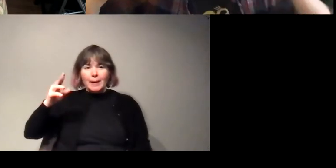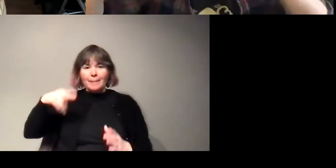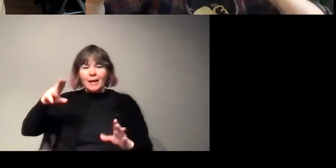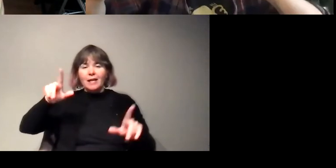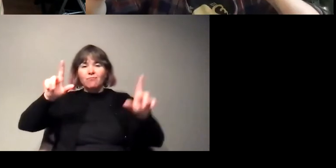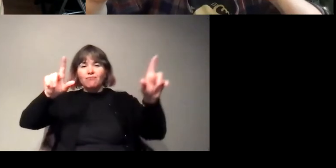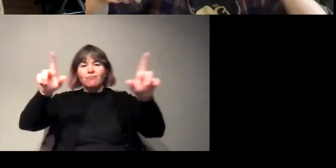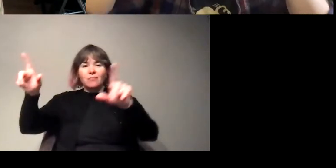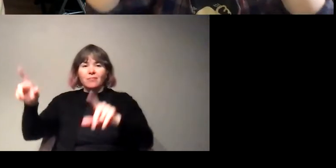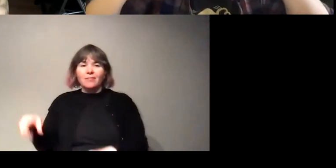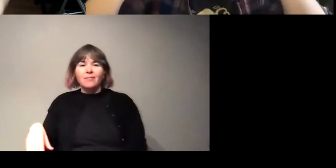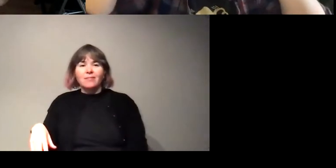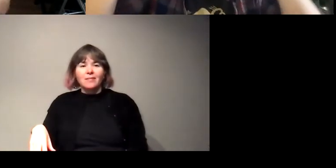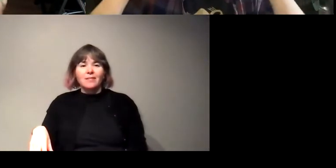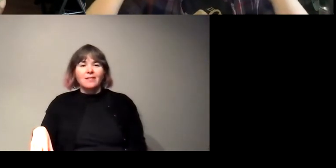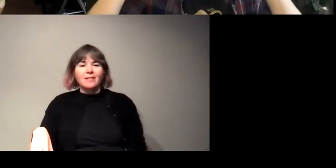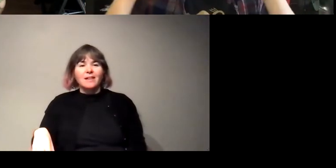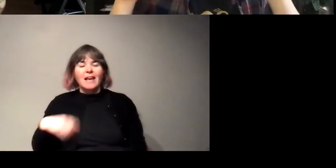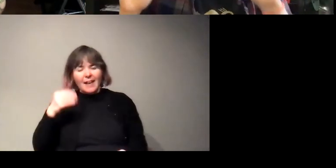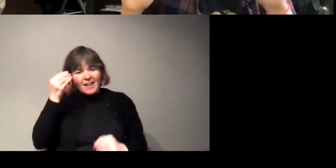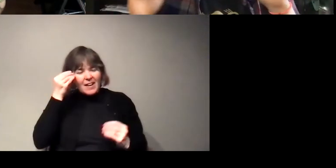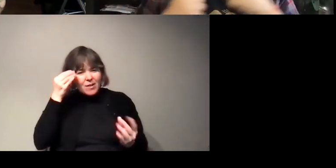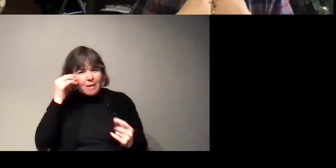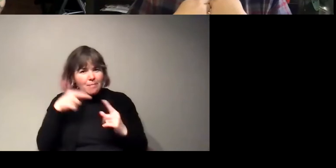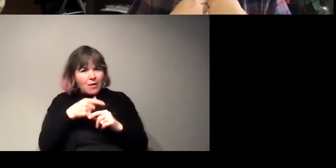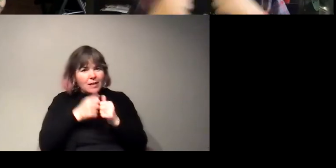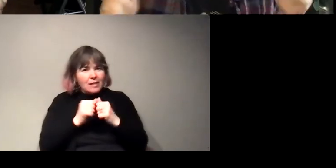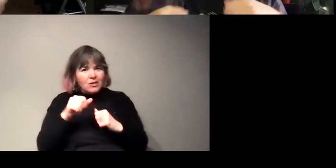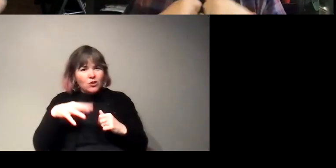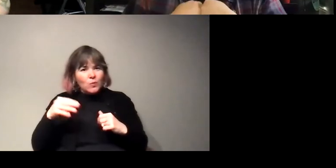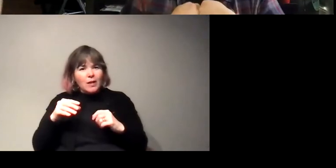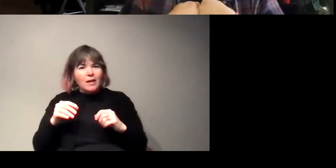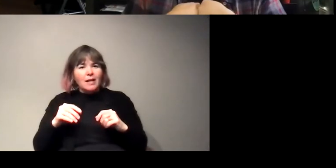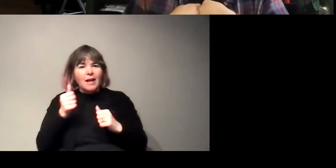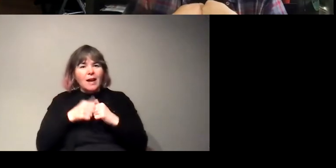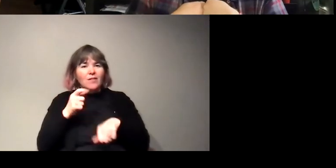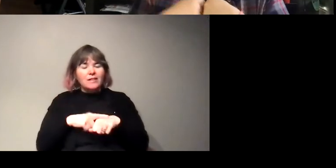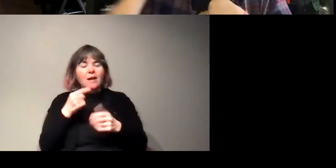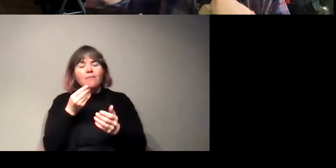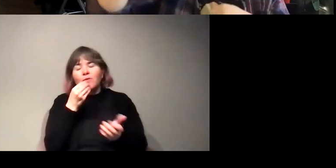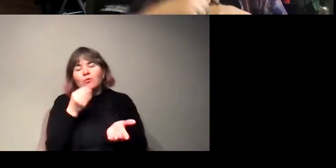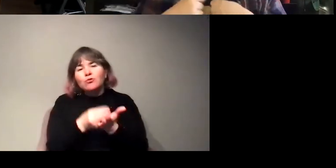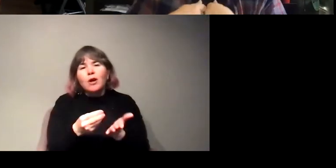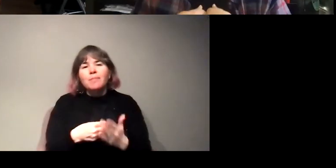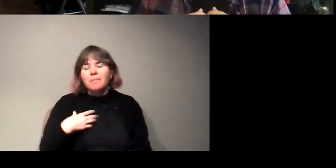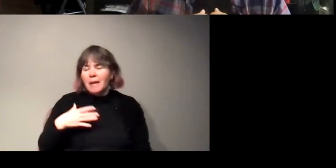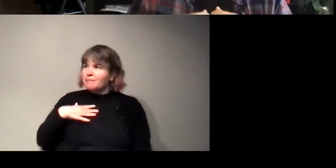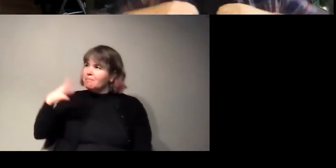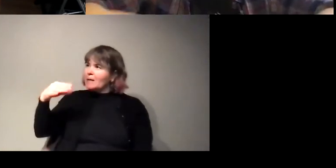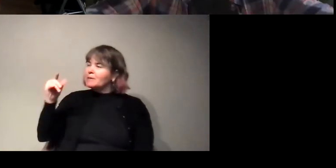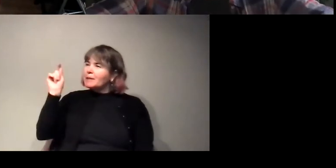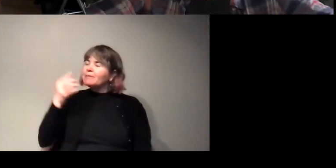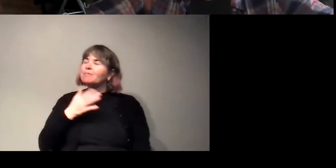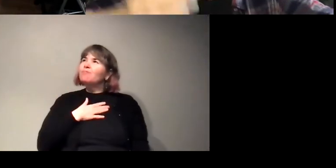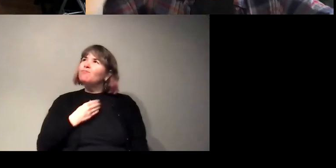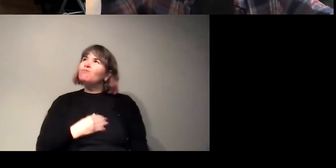over the wall and had little like information about each squid. And every time I went food shopping there, I would be like, that's my squid. It felt really, really,